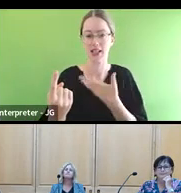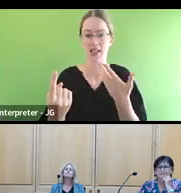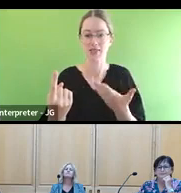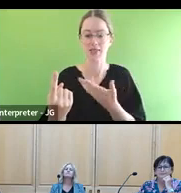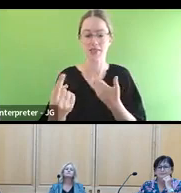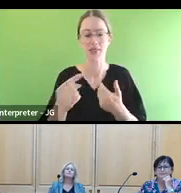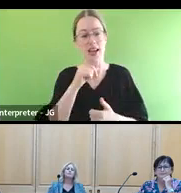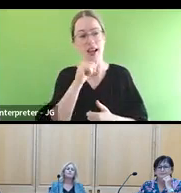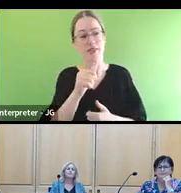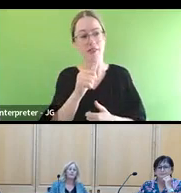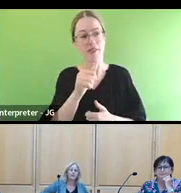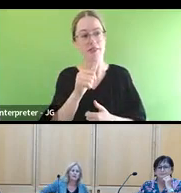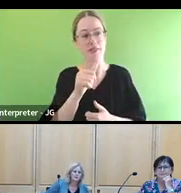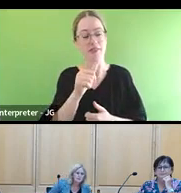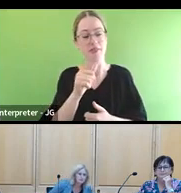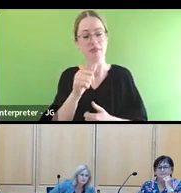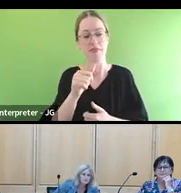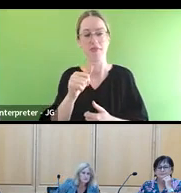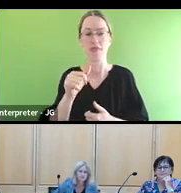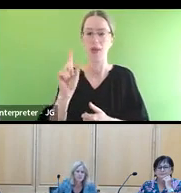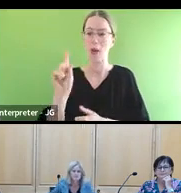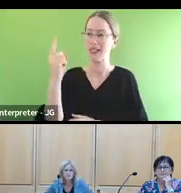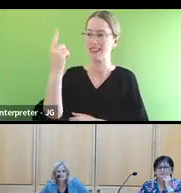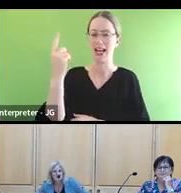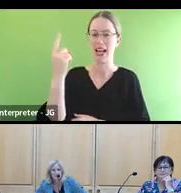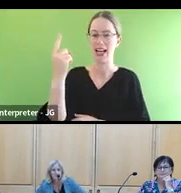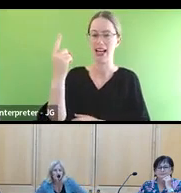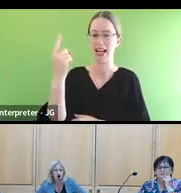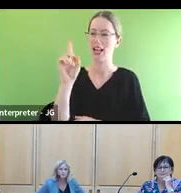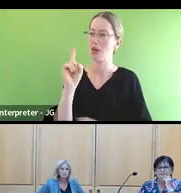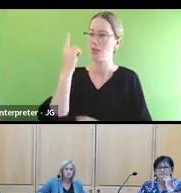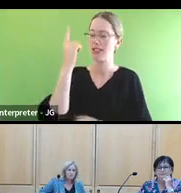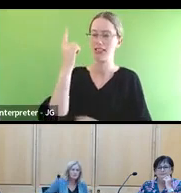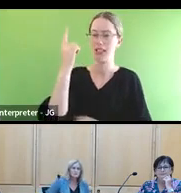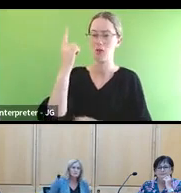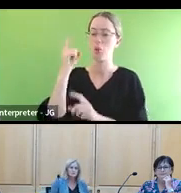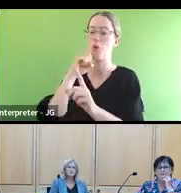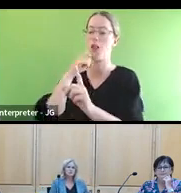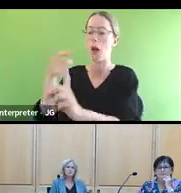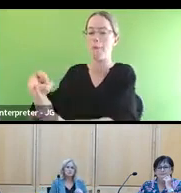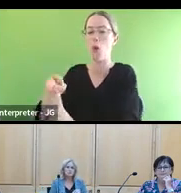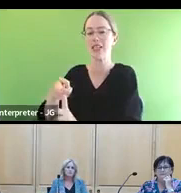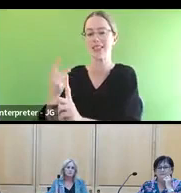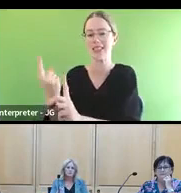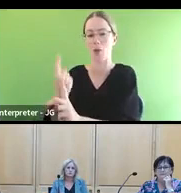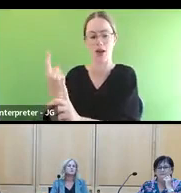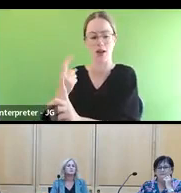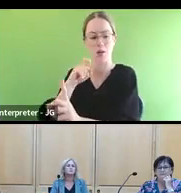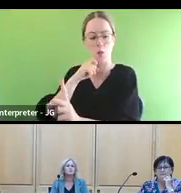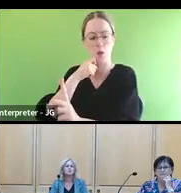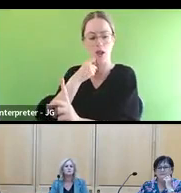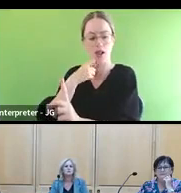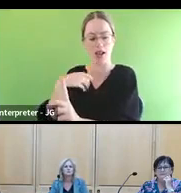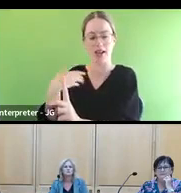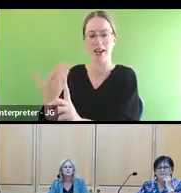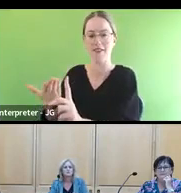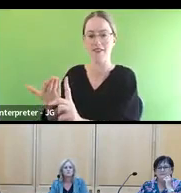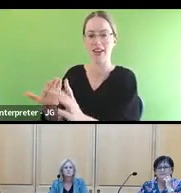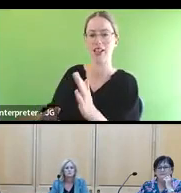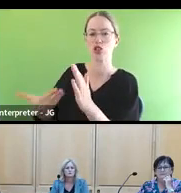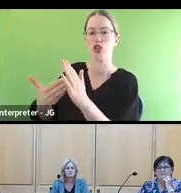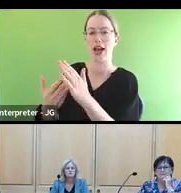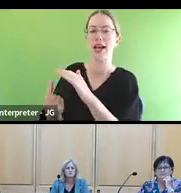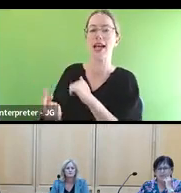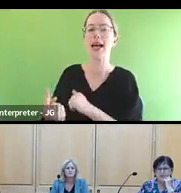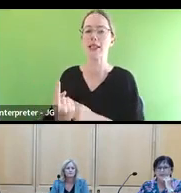being minister, whoever that operator is, by being minister appointed, adds that additional layer of independence.